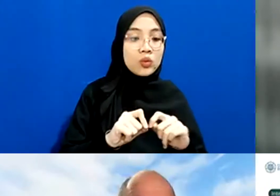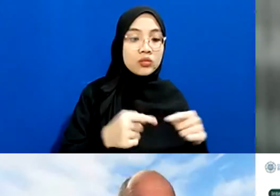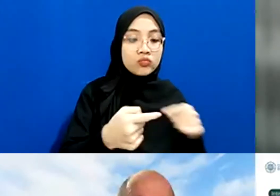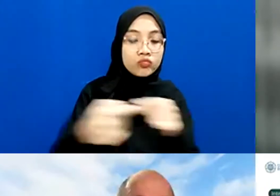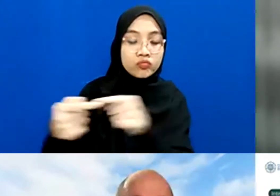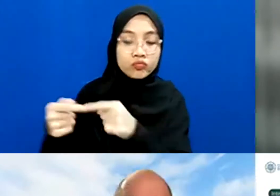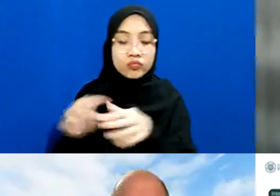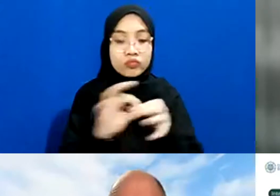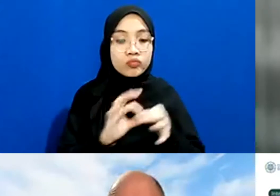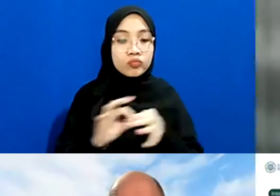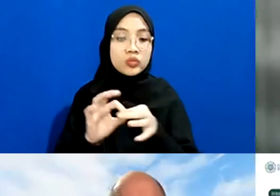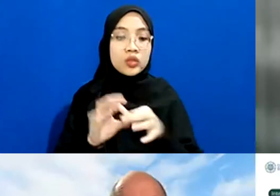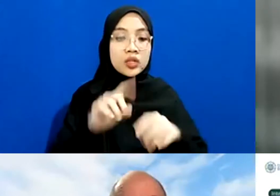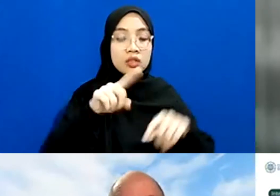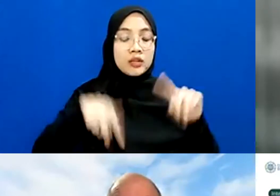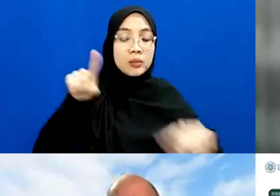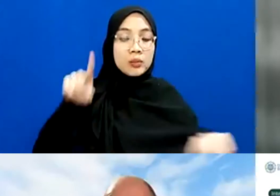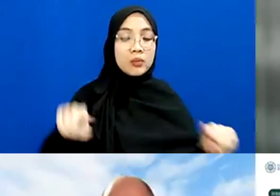in Indonesia as well as